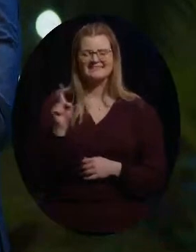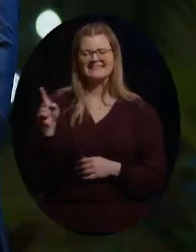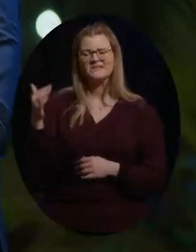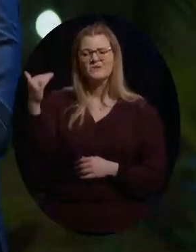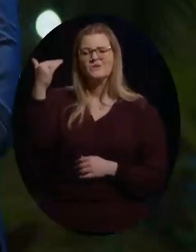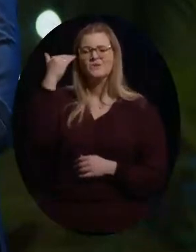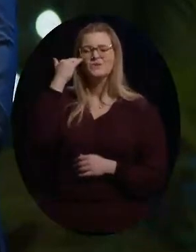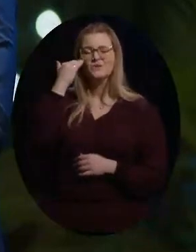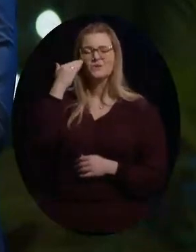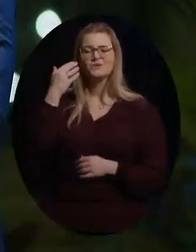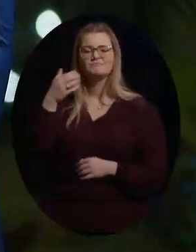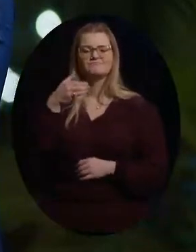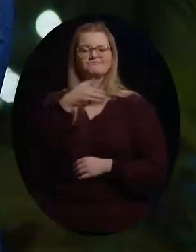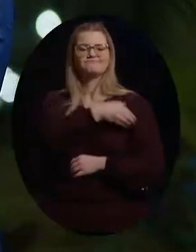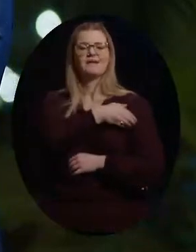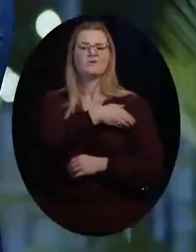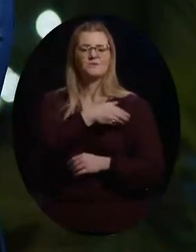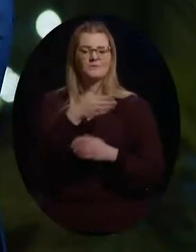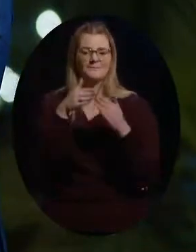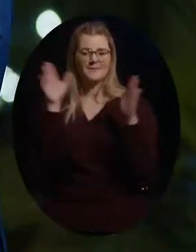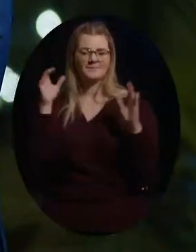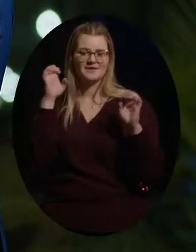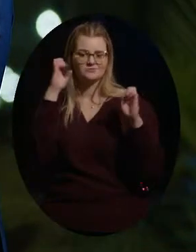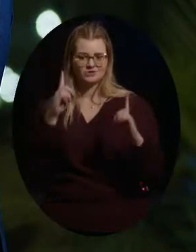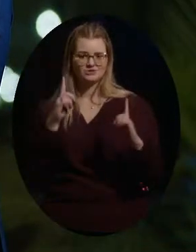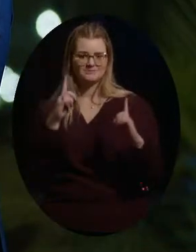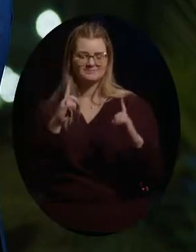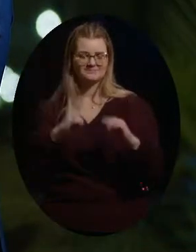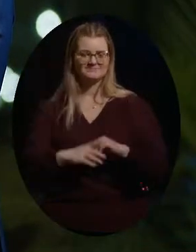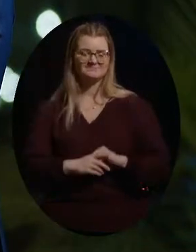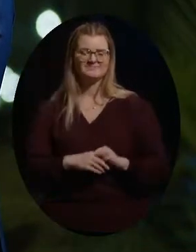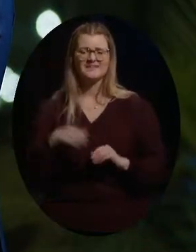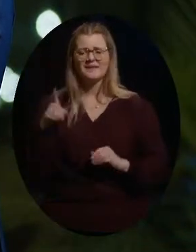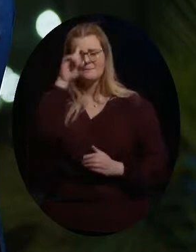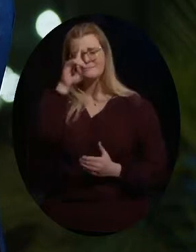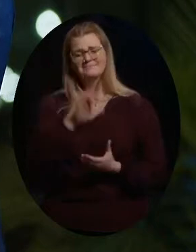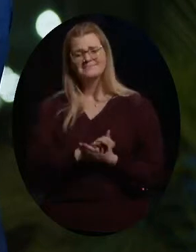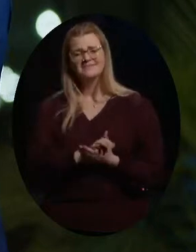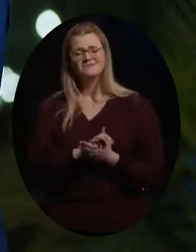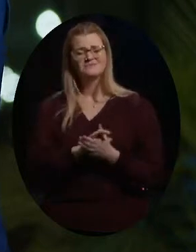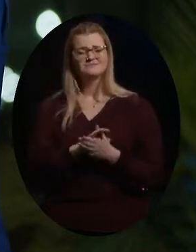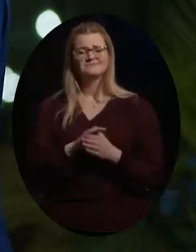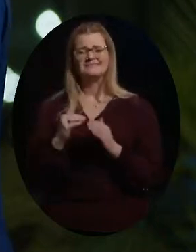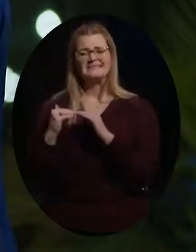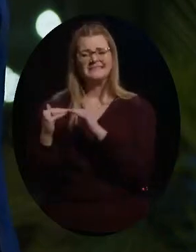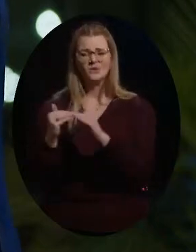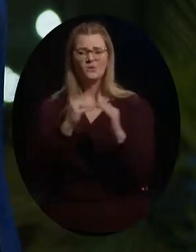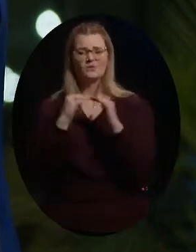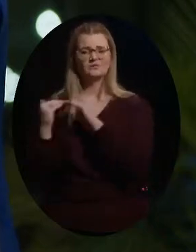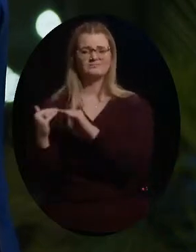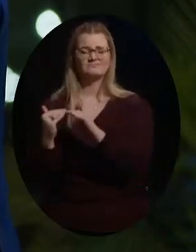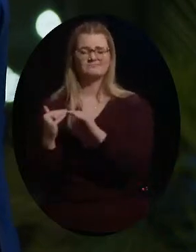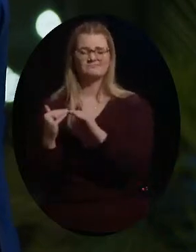the power of public education. He believed it was the great equalizer.